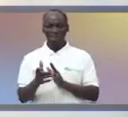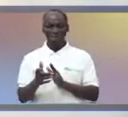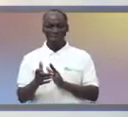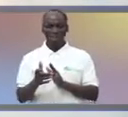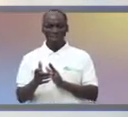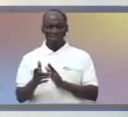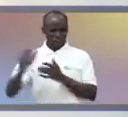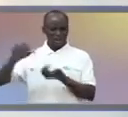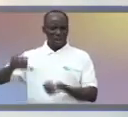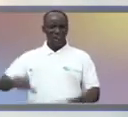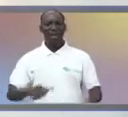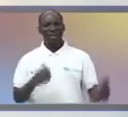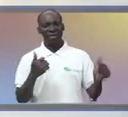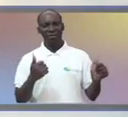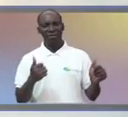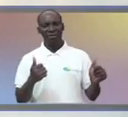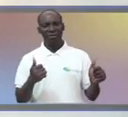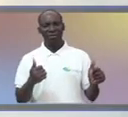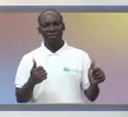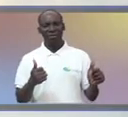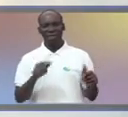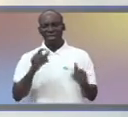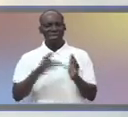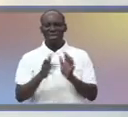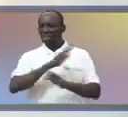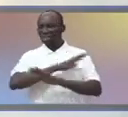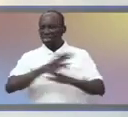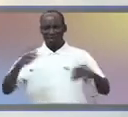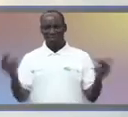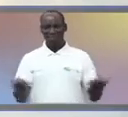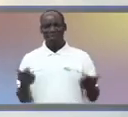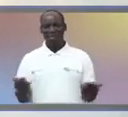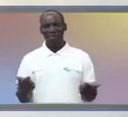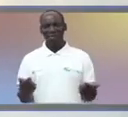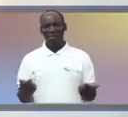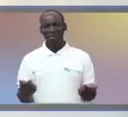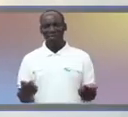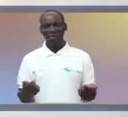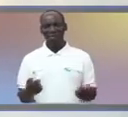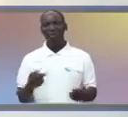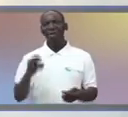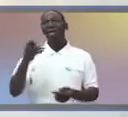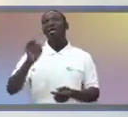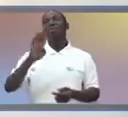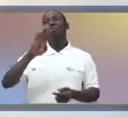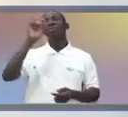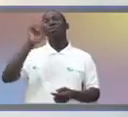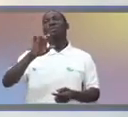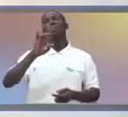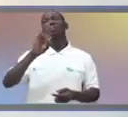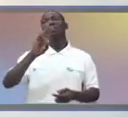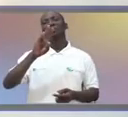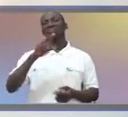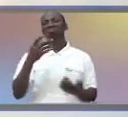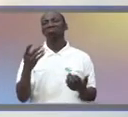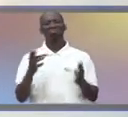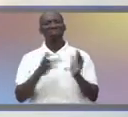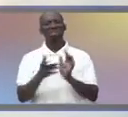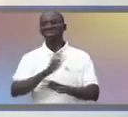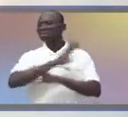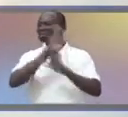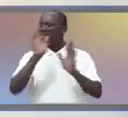afrise wanya bonu biada we can go in Hebrews chapter 7 every verse 20 kwesi 26 a yesu mo ni bi eni no ho